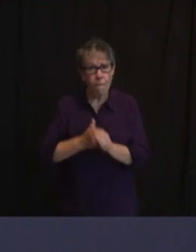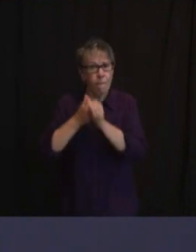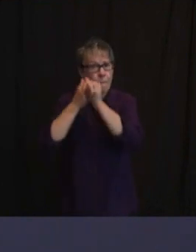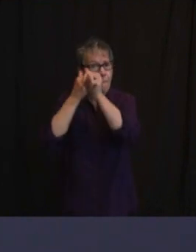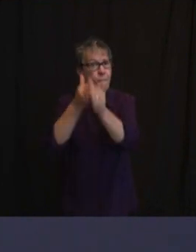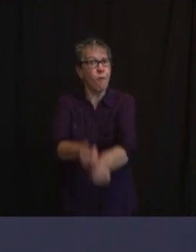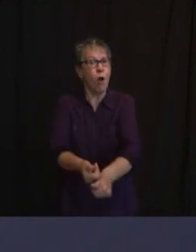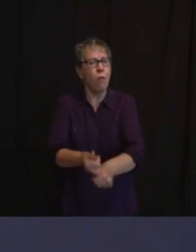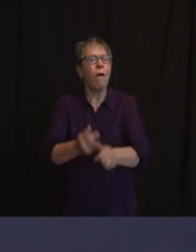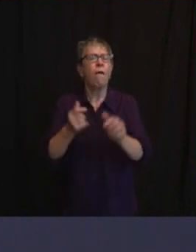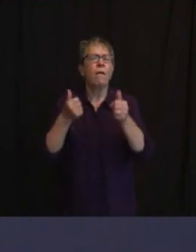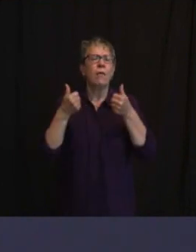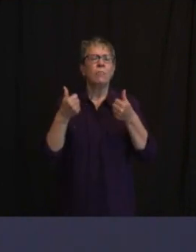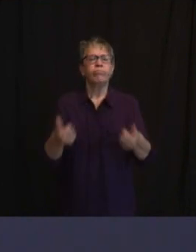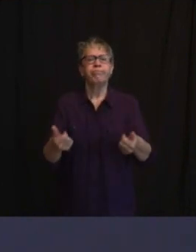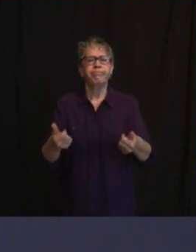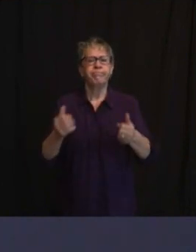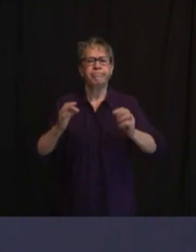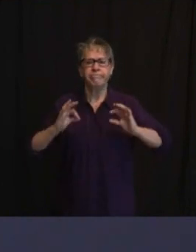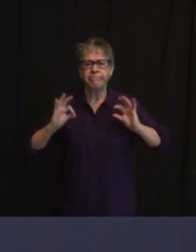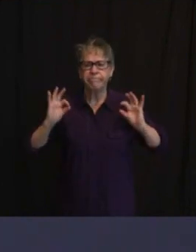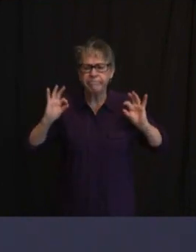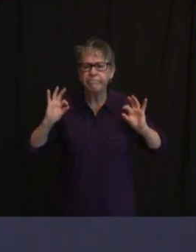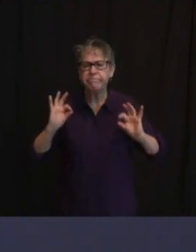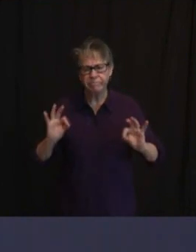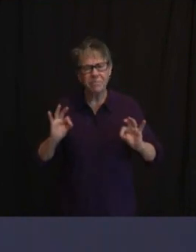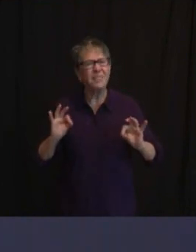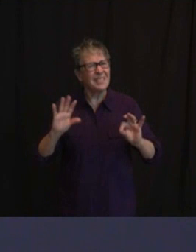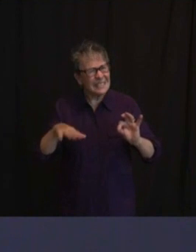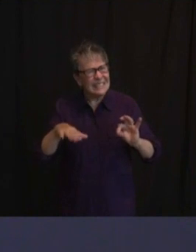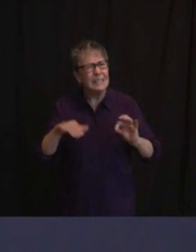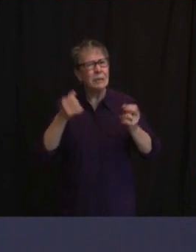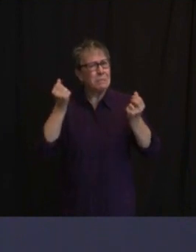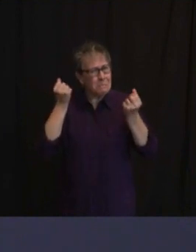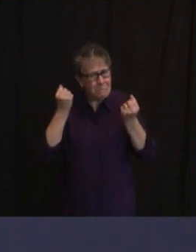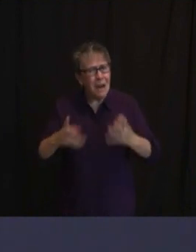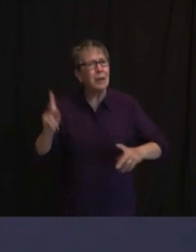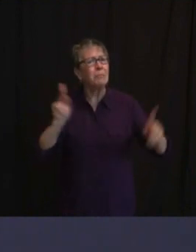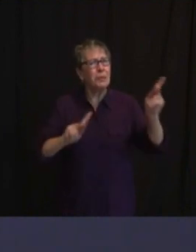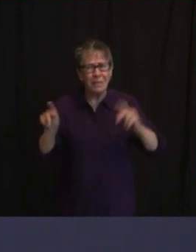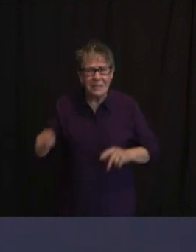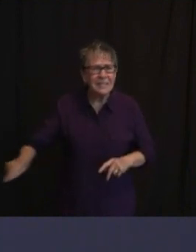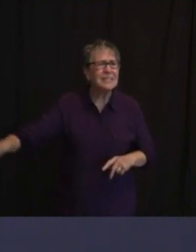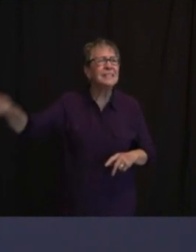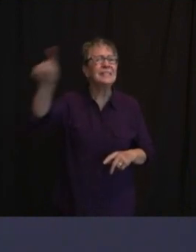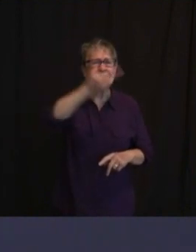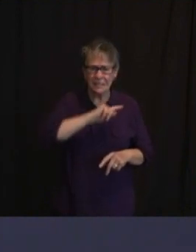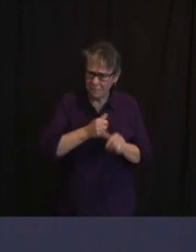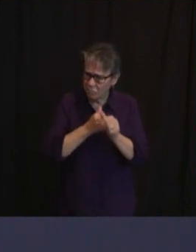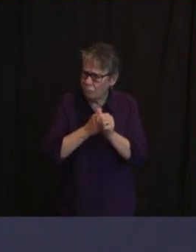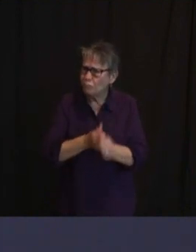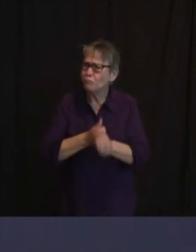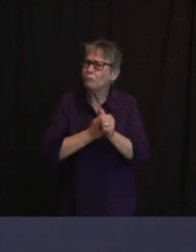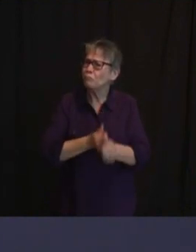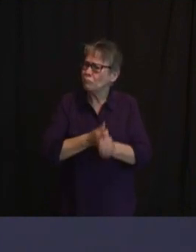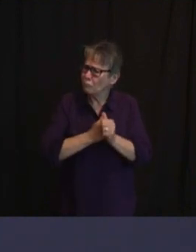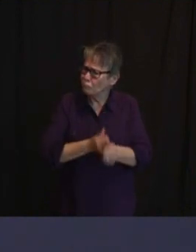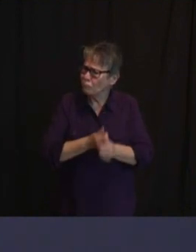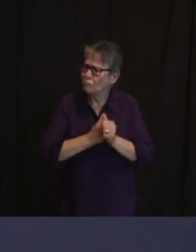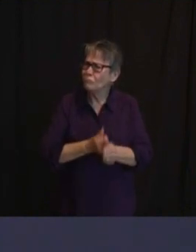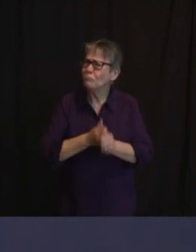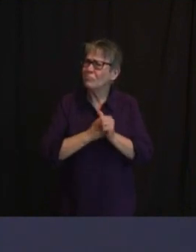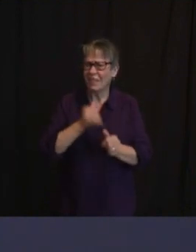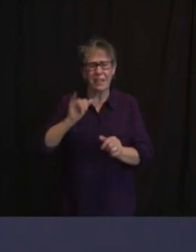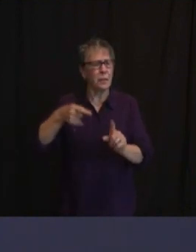now, and have been doing it. Those are really basic but really smart things to do. And again,